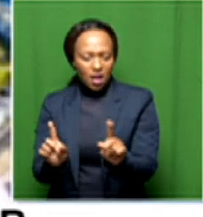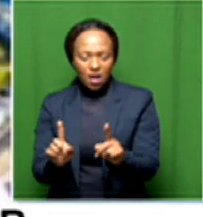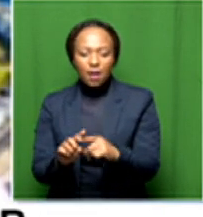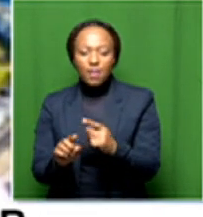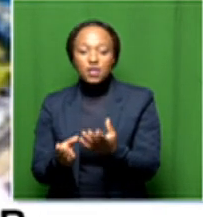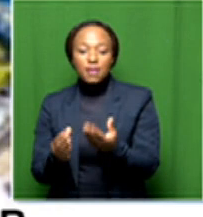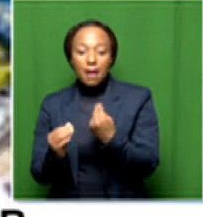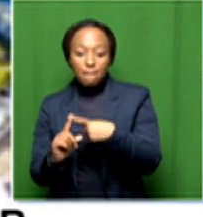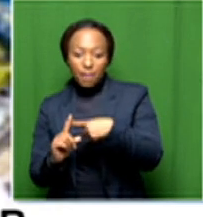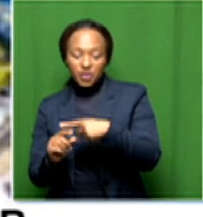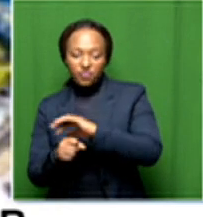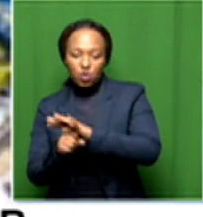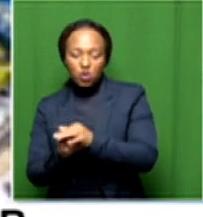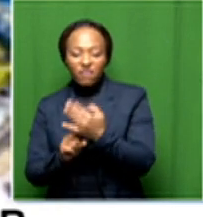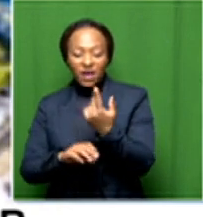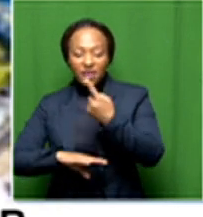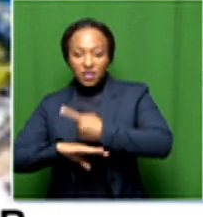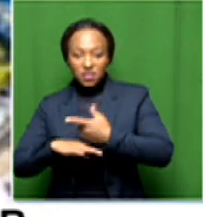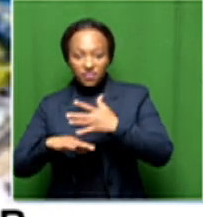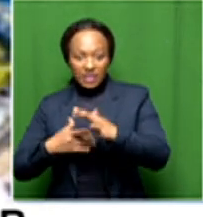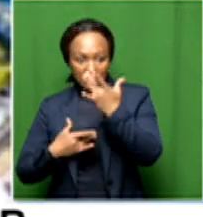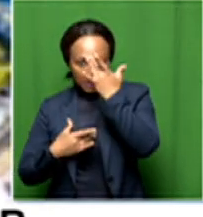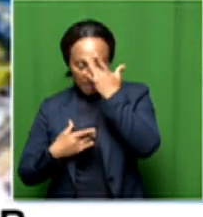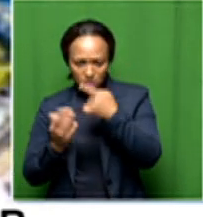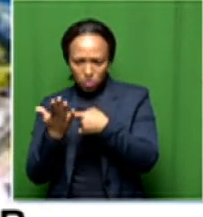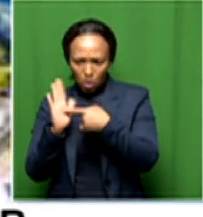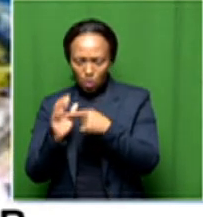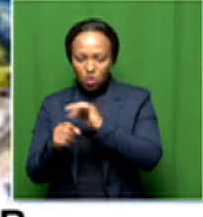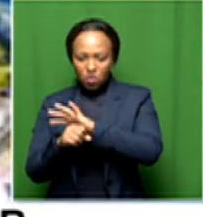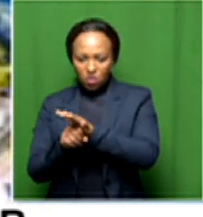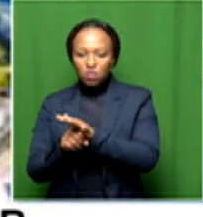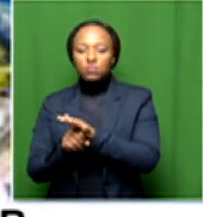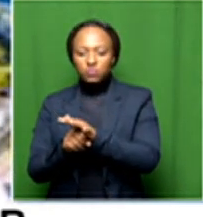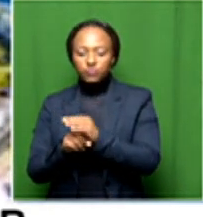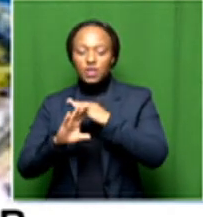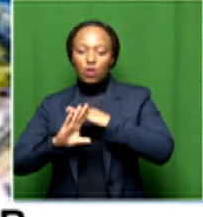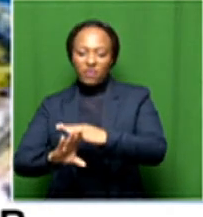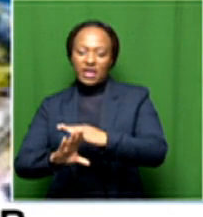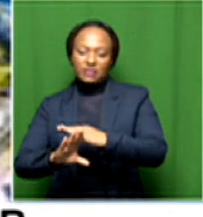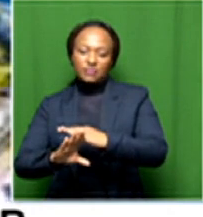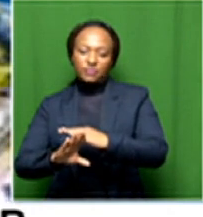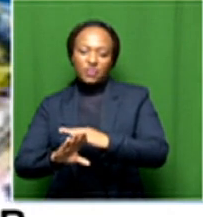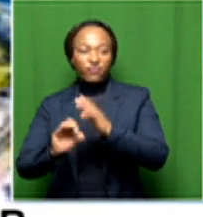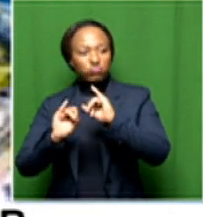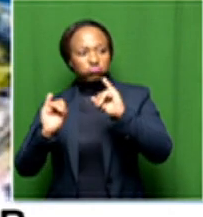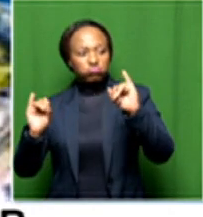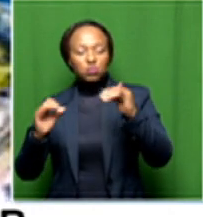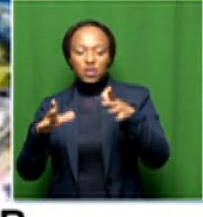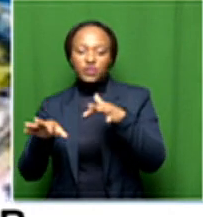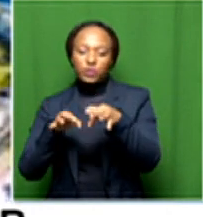COVID-19, and we give them the drug within 5 days of symptoms, that it is likely to prevent complications as I've